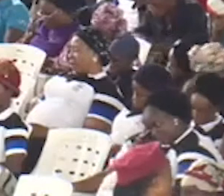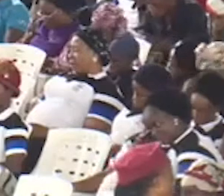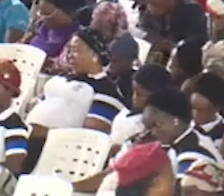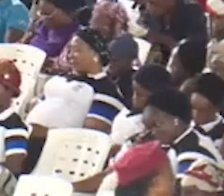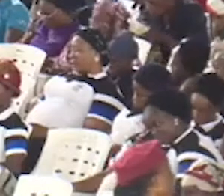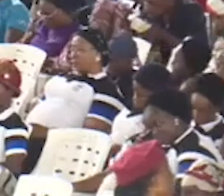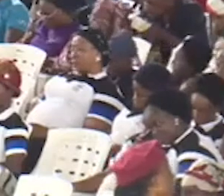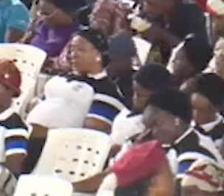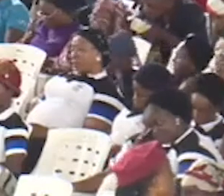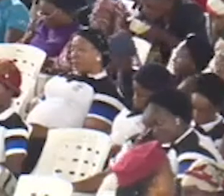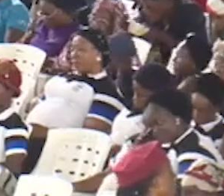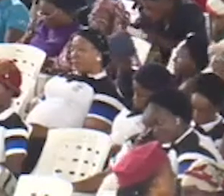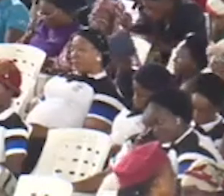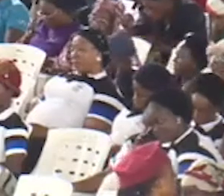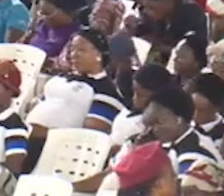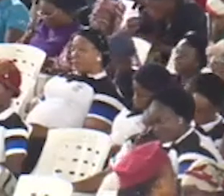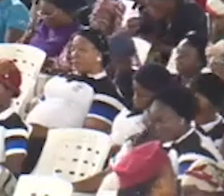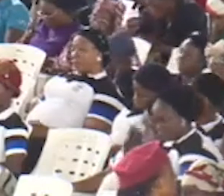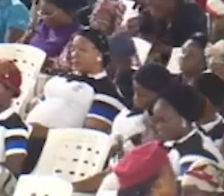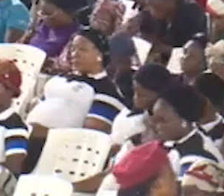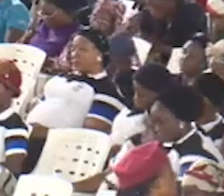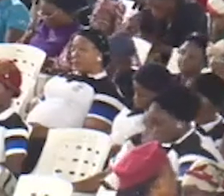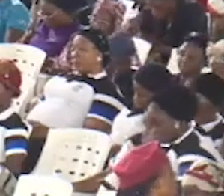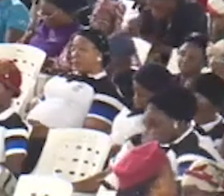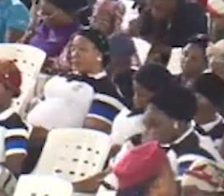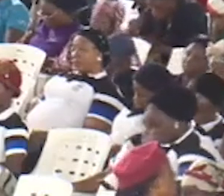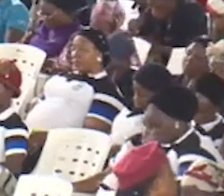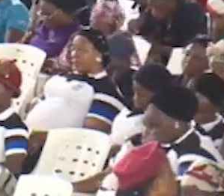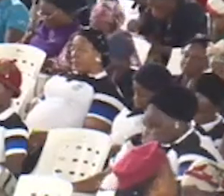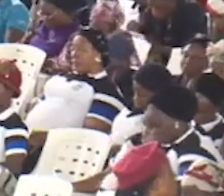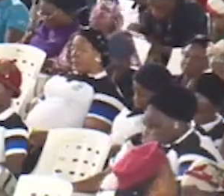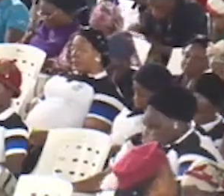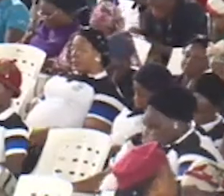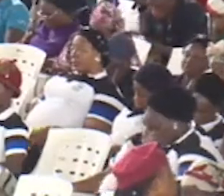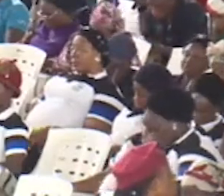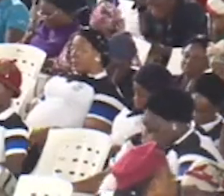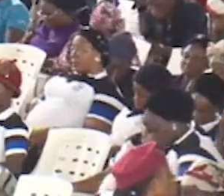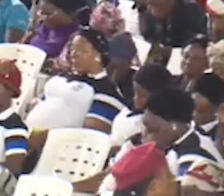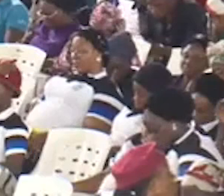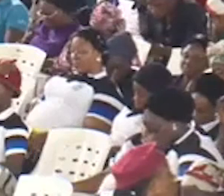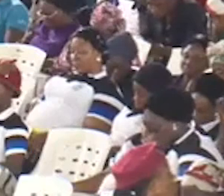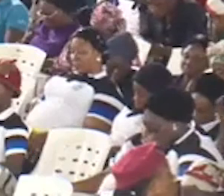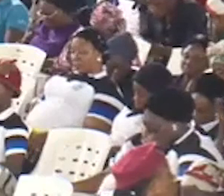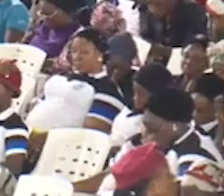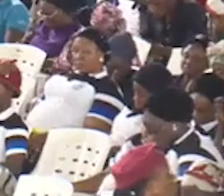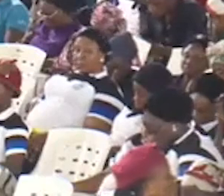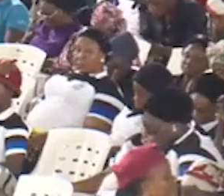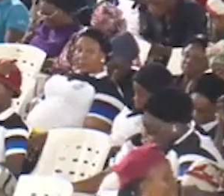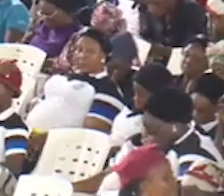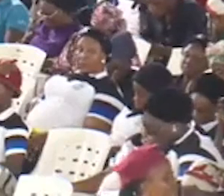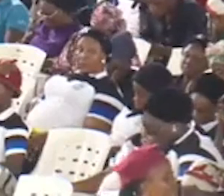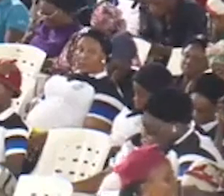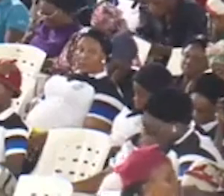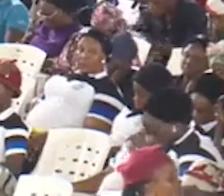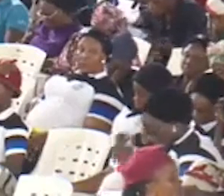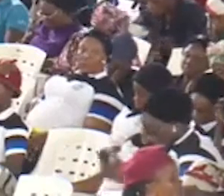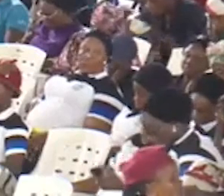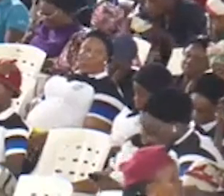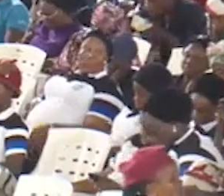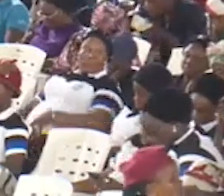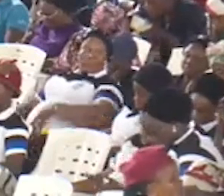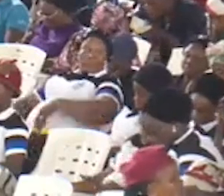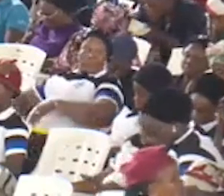refill. To refuel is to replenish. So why would I need to refuel? Why? Why do I need to